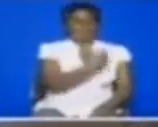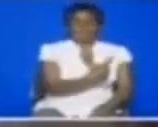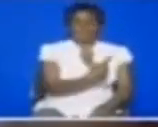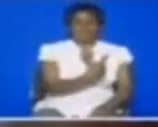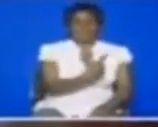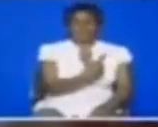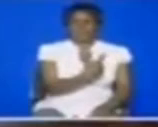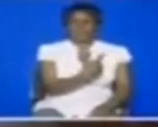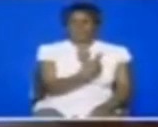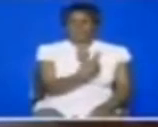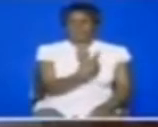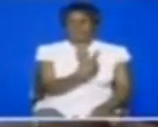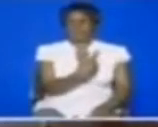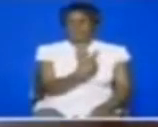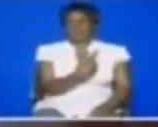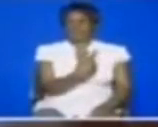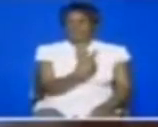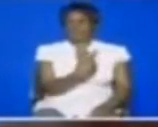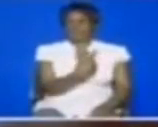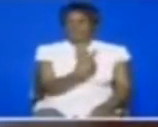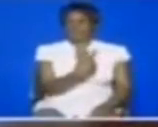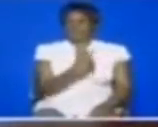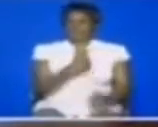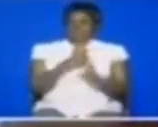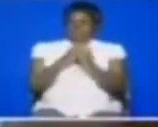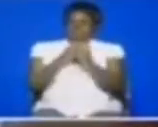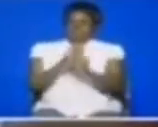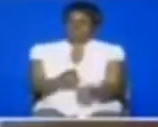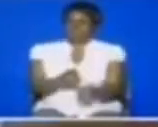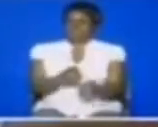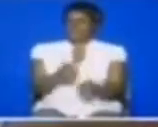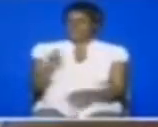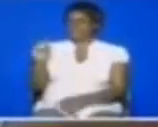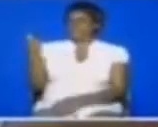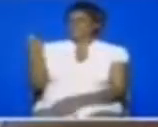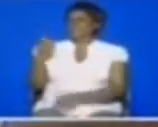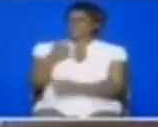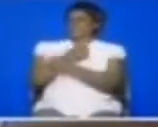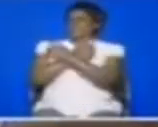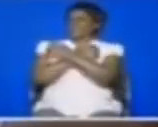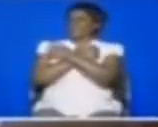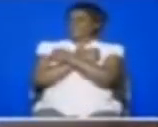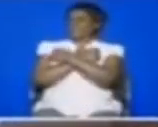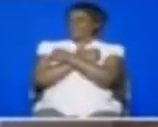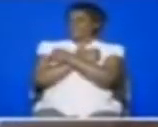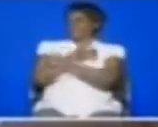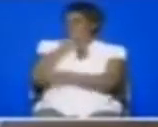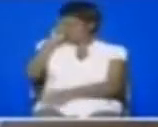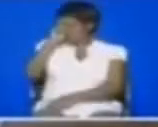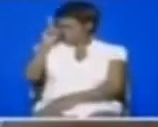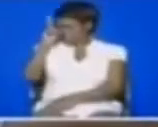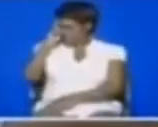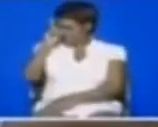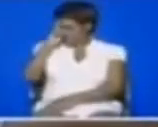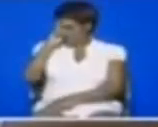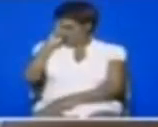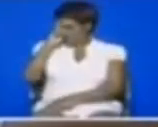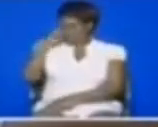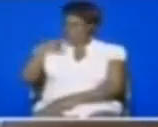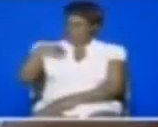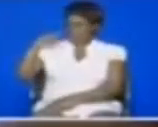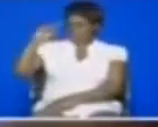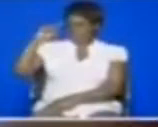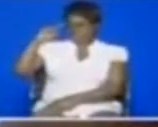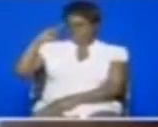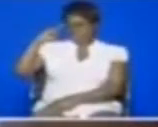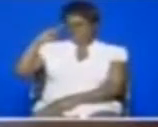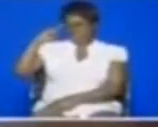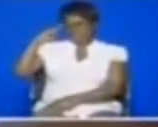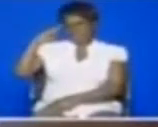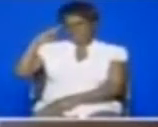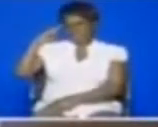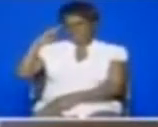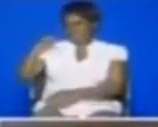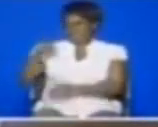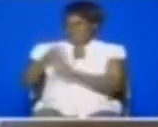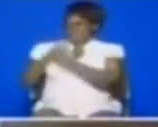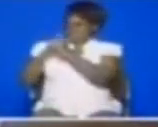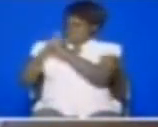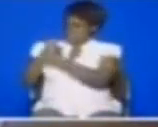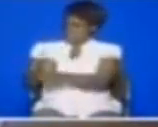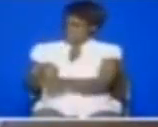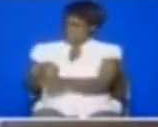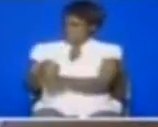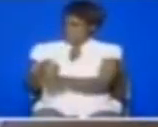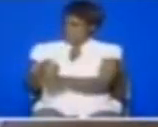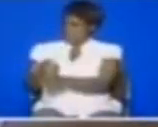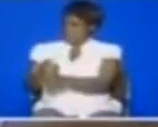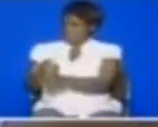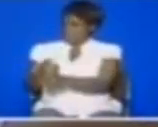something as a result. You know, we give somebody a gift, a token. And Kenyans love to bet. We know that. Mm-hmm. So I just thought, okay, let's give out a gift.